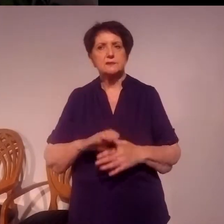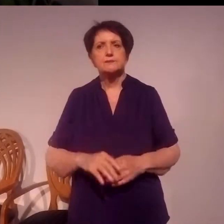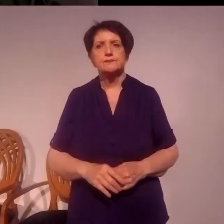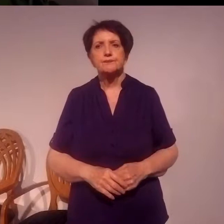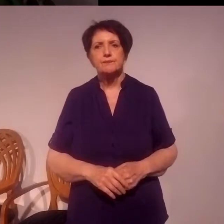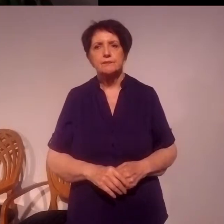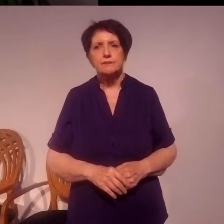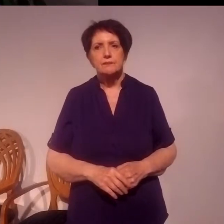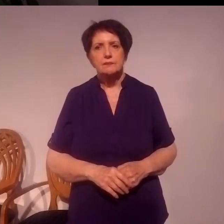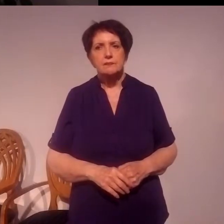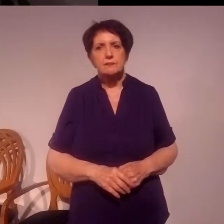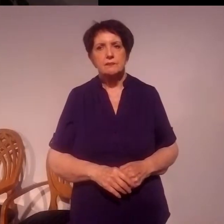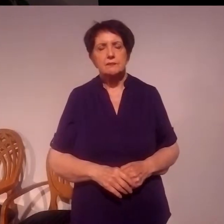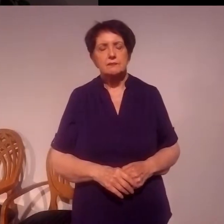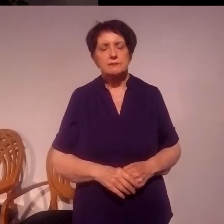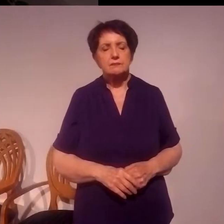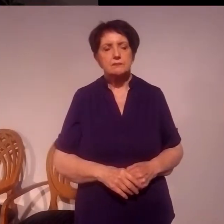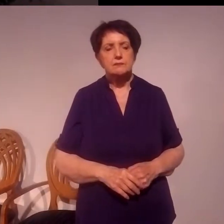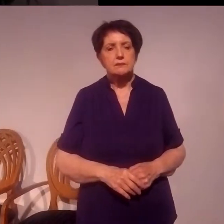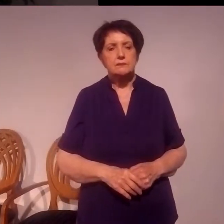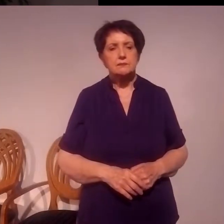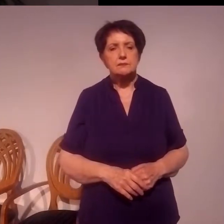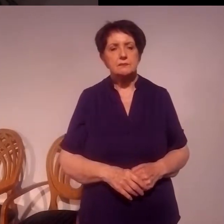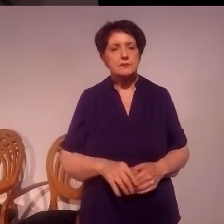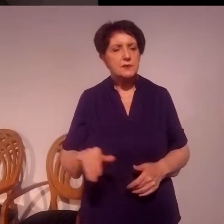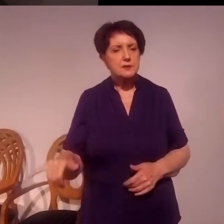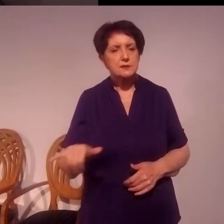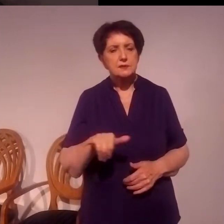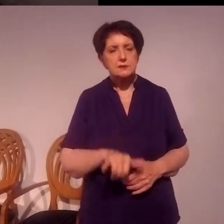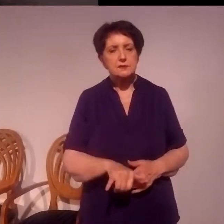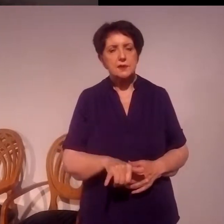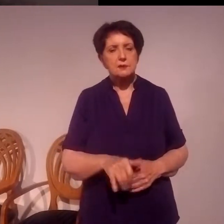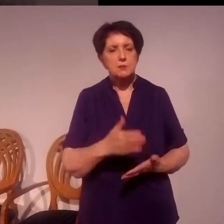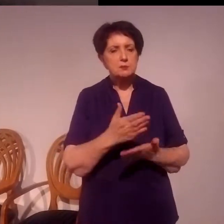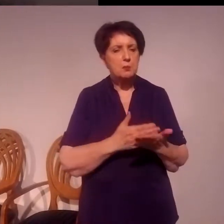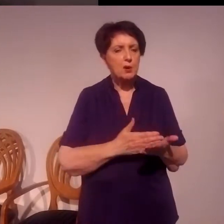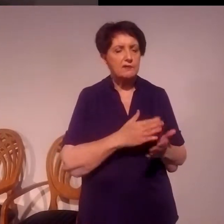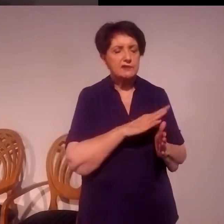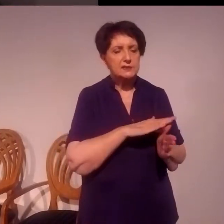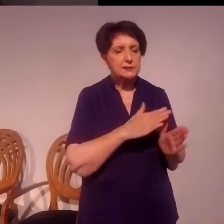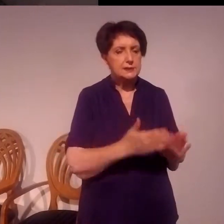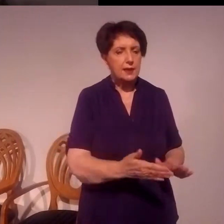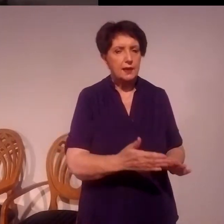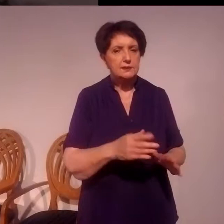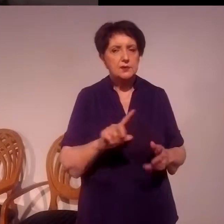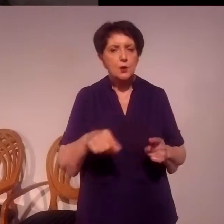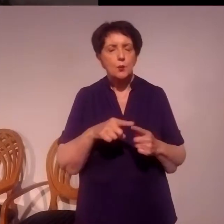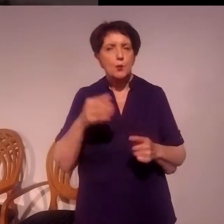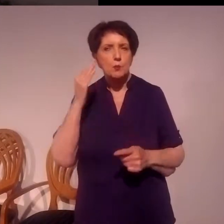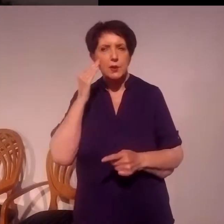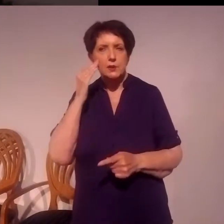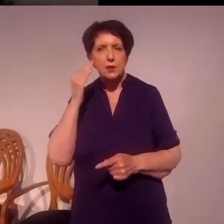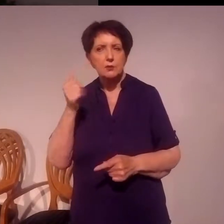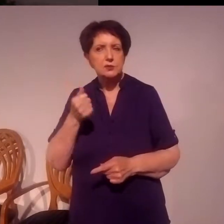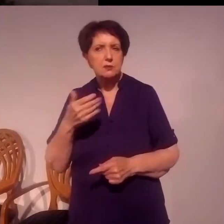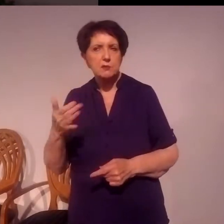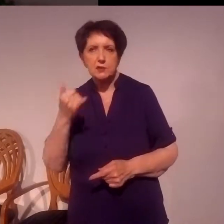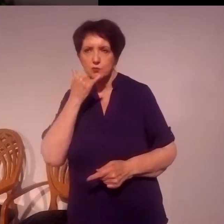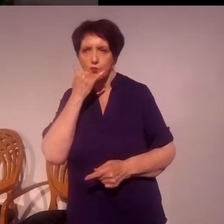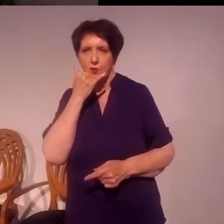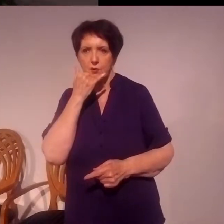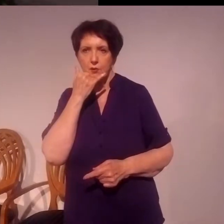Just as part of us dies when we know that something is